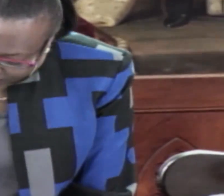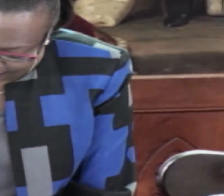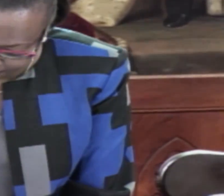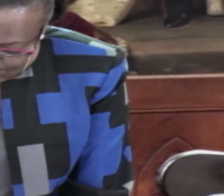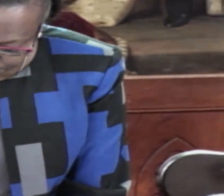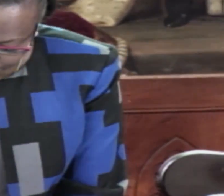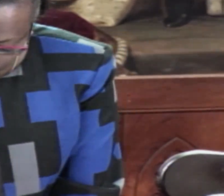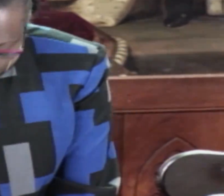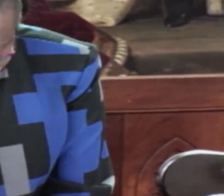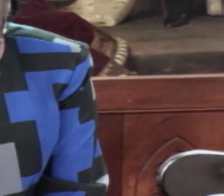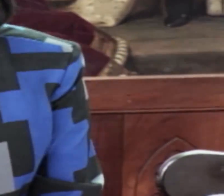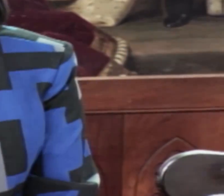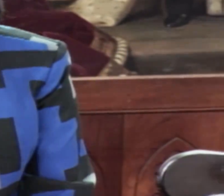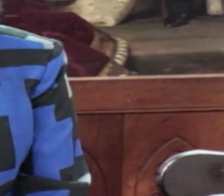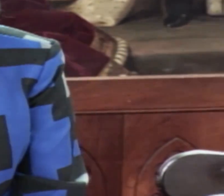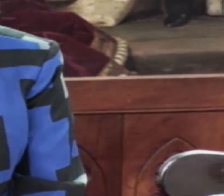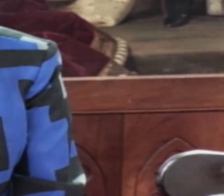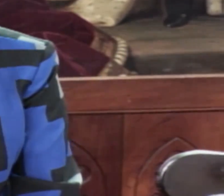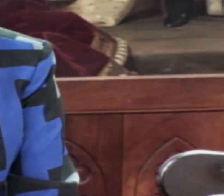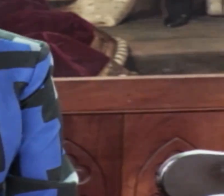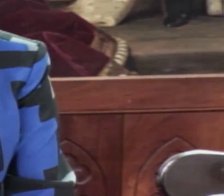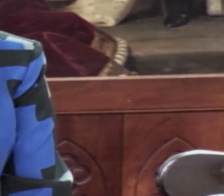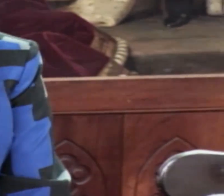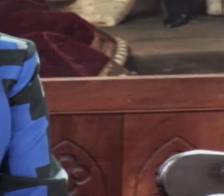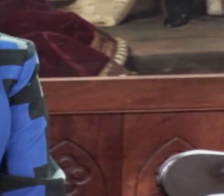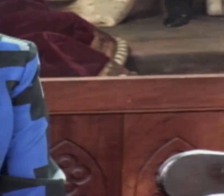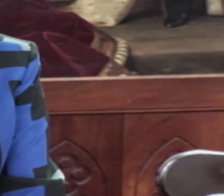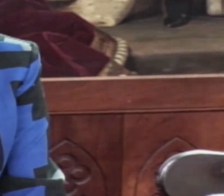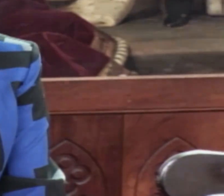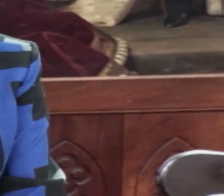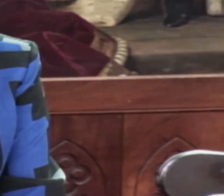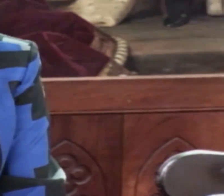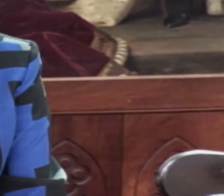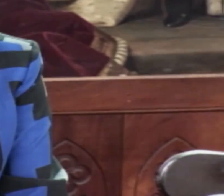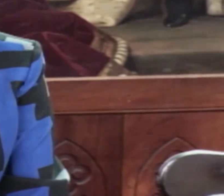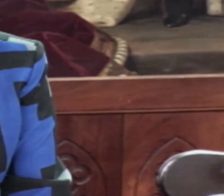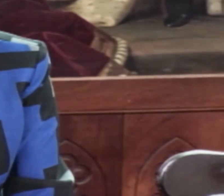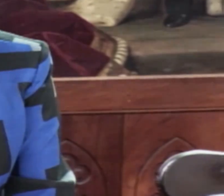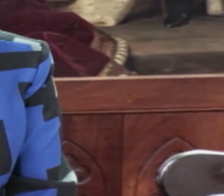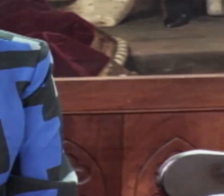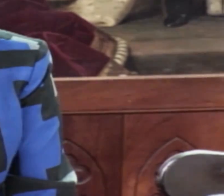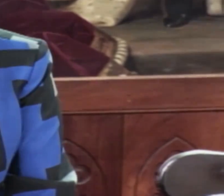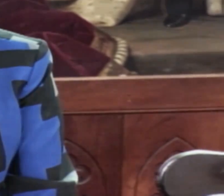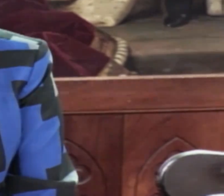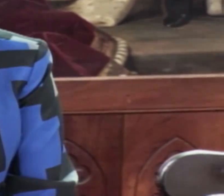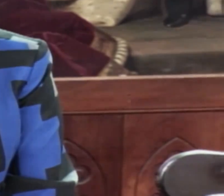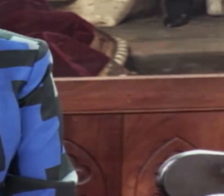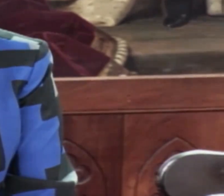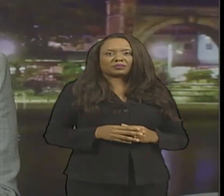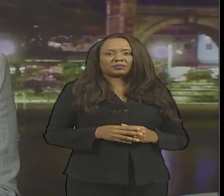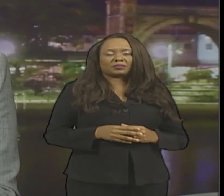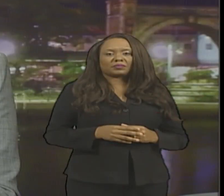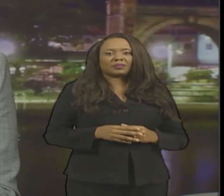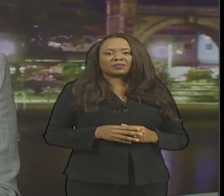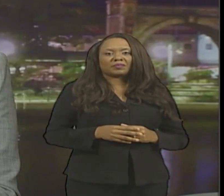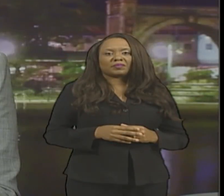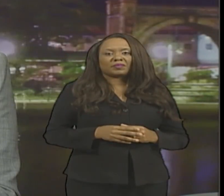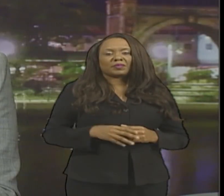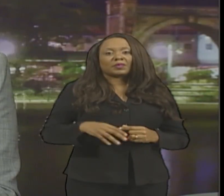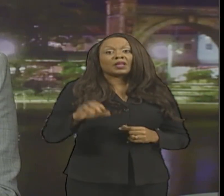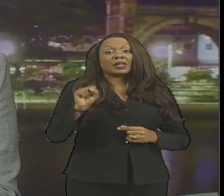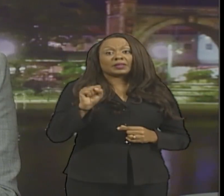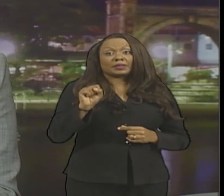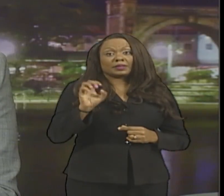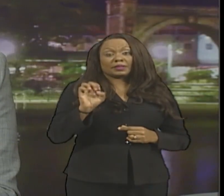the public where the public can field questions and make comments. Well,